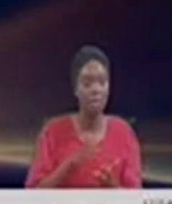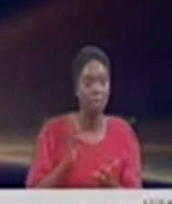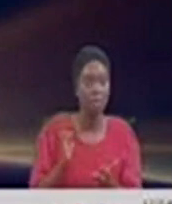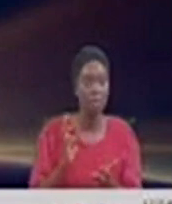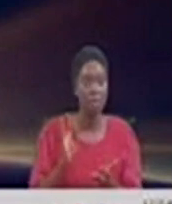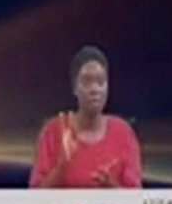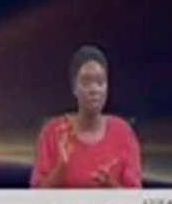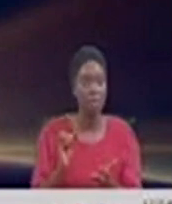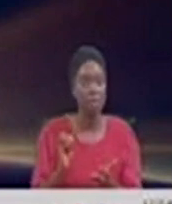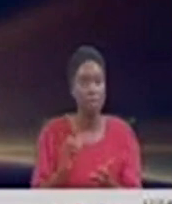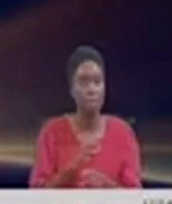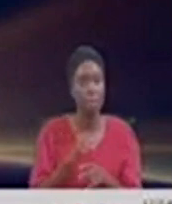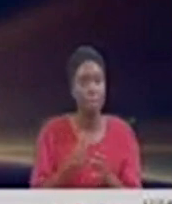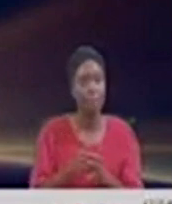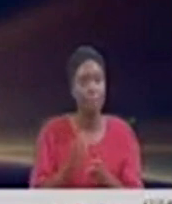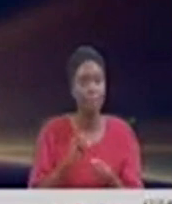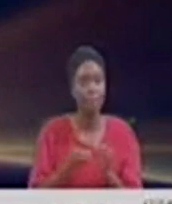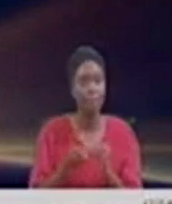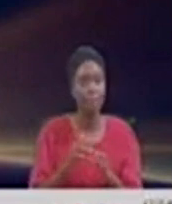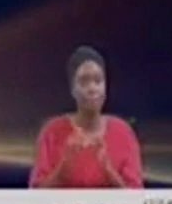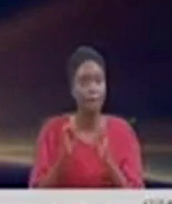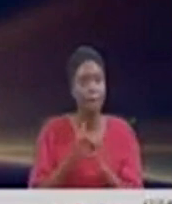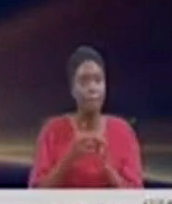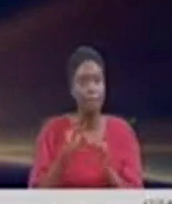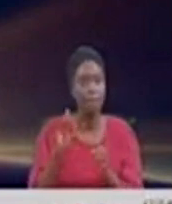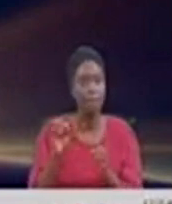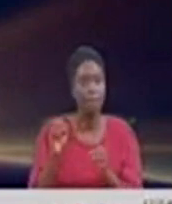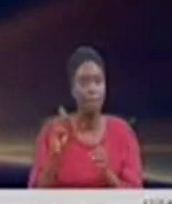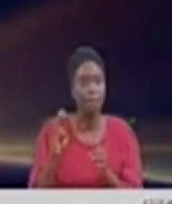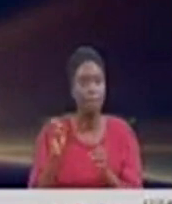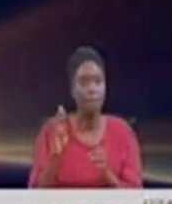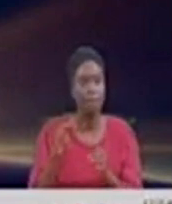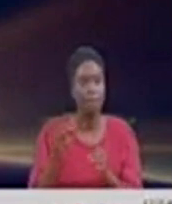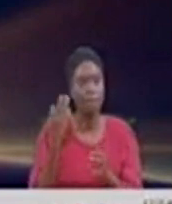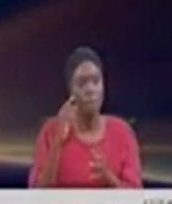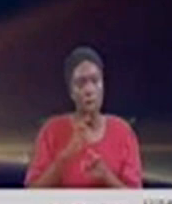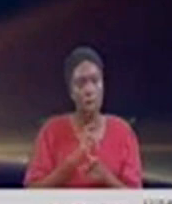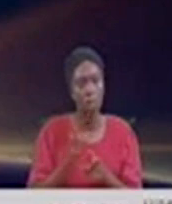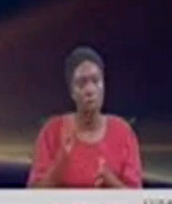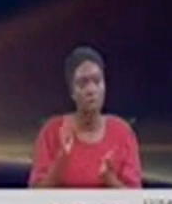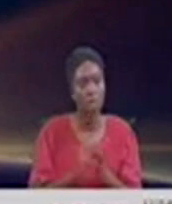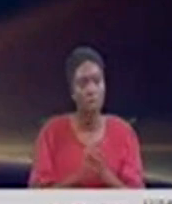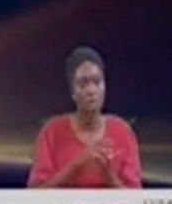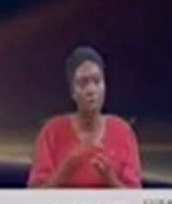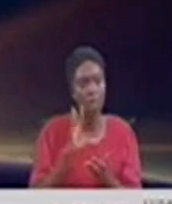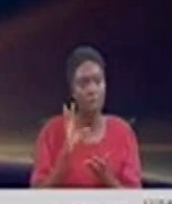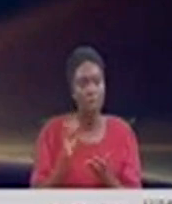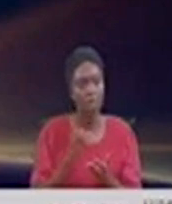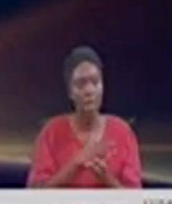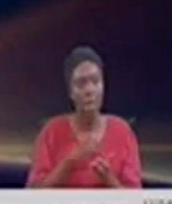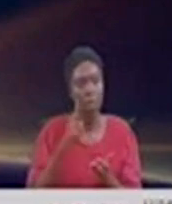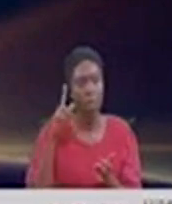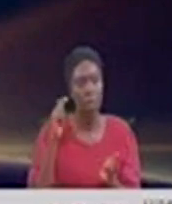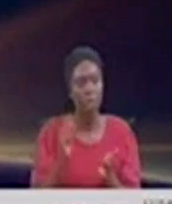45,650. All that were numbered in the camp of Reuben were 100,050 and